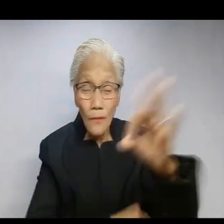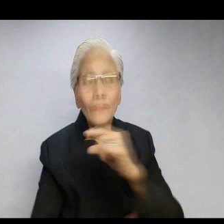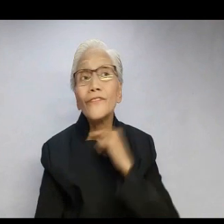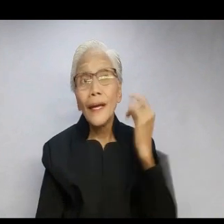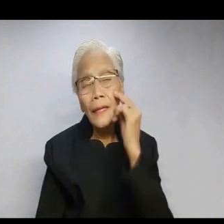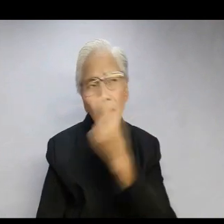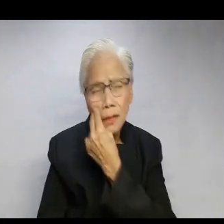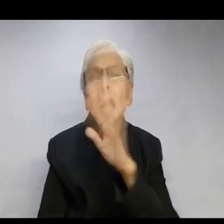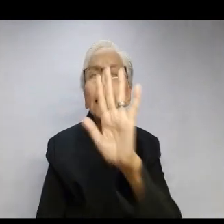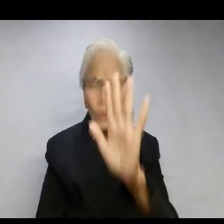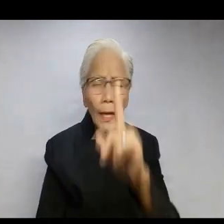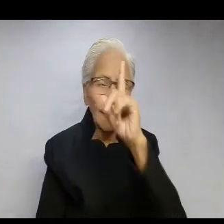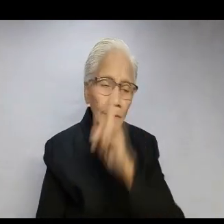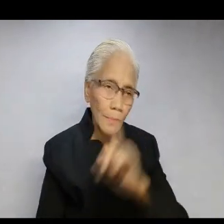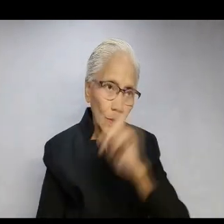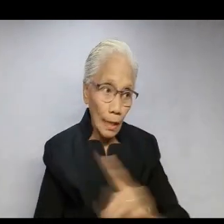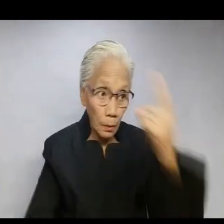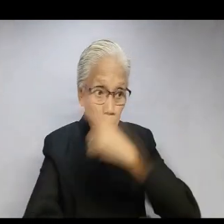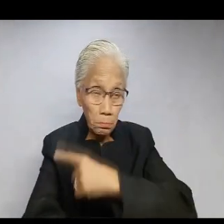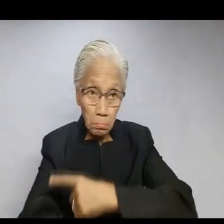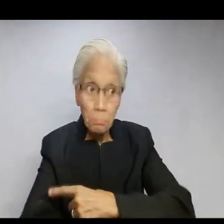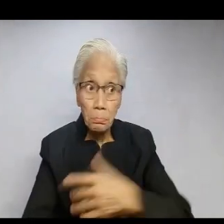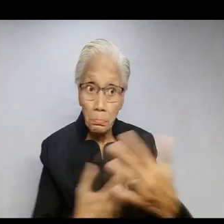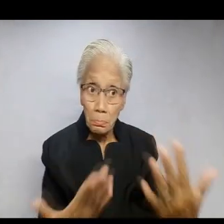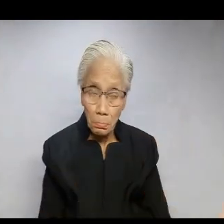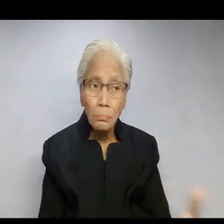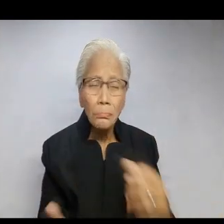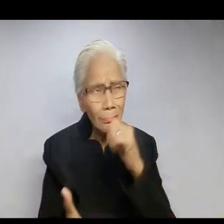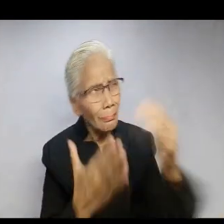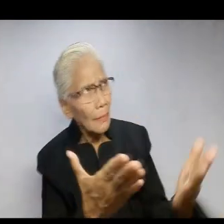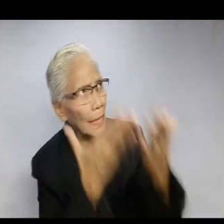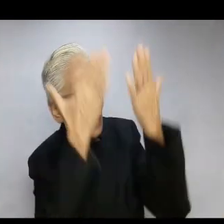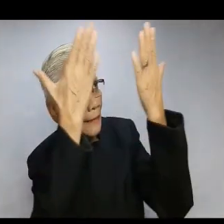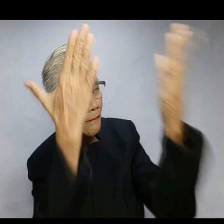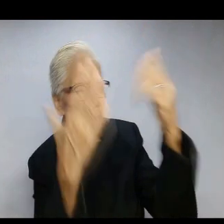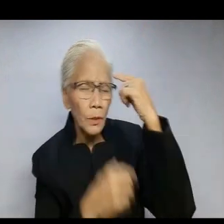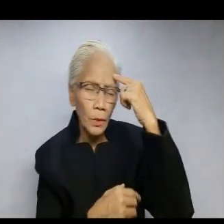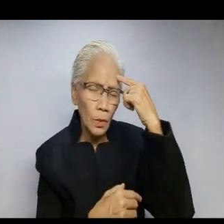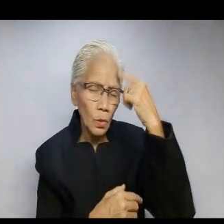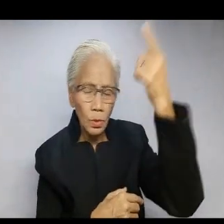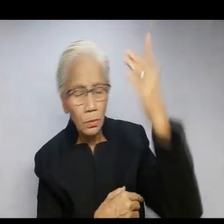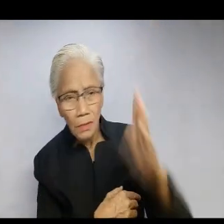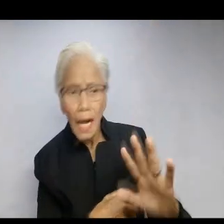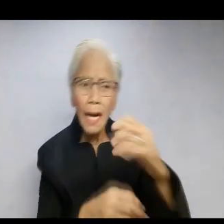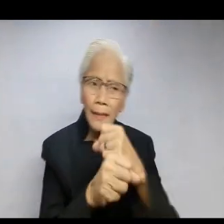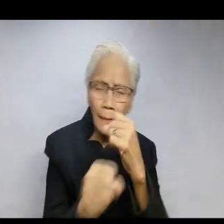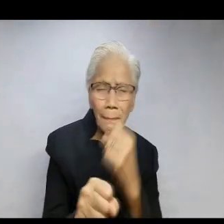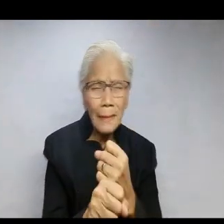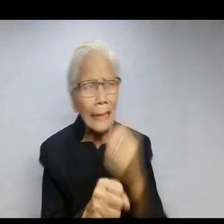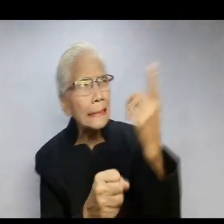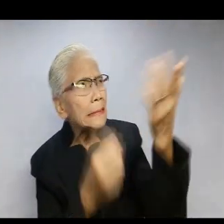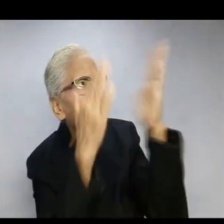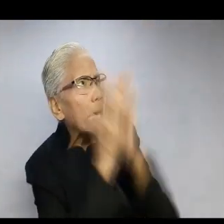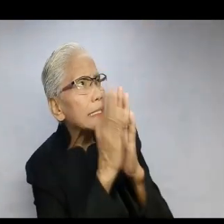off, for example, are my solitude days. Nothing heavy, really. Lifting your thoughts up to